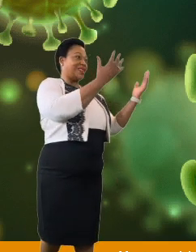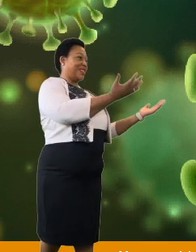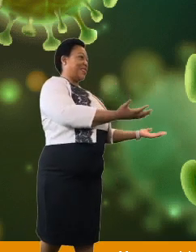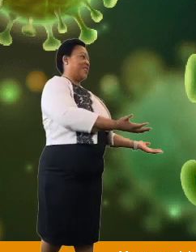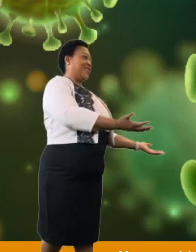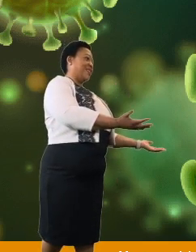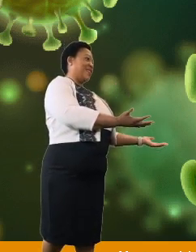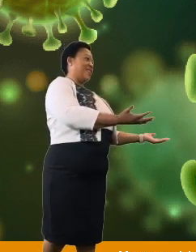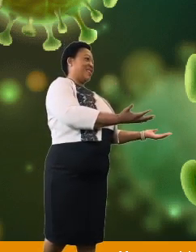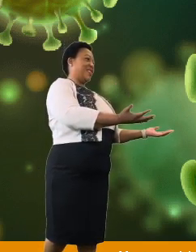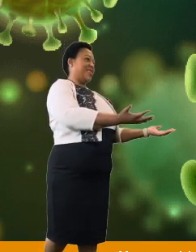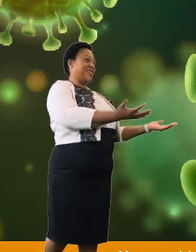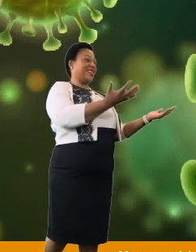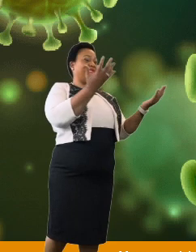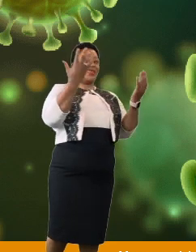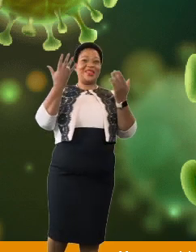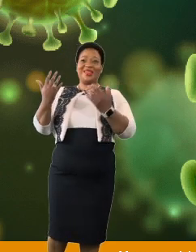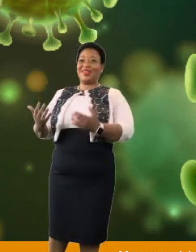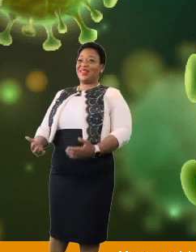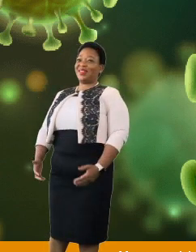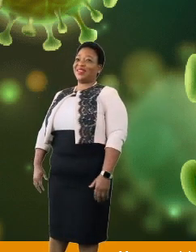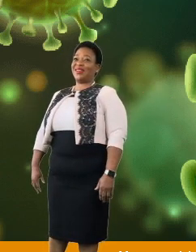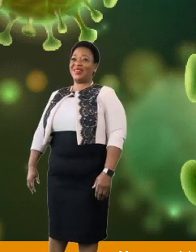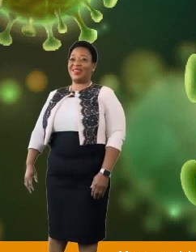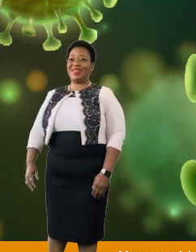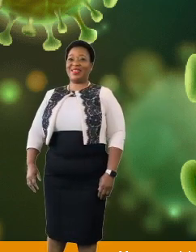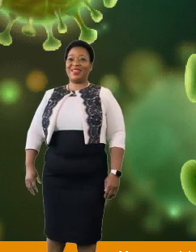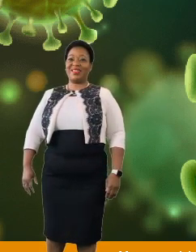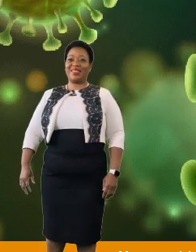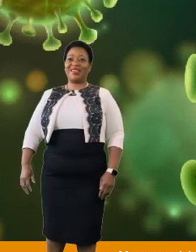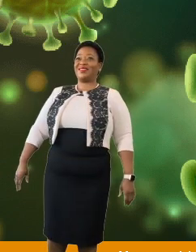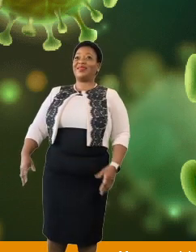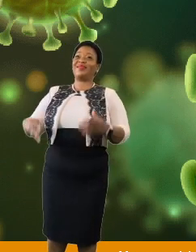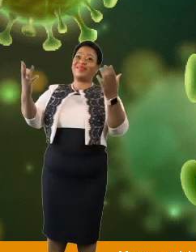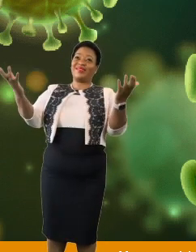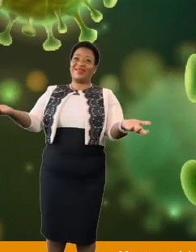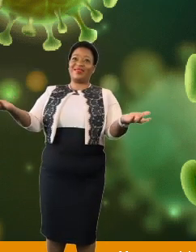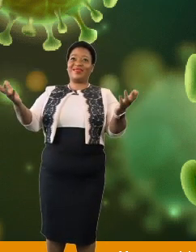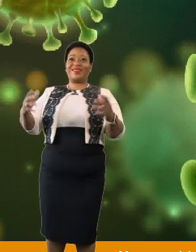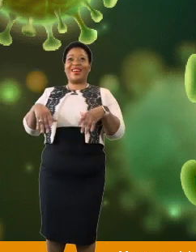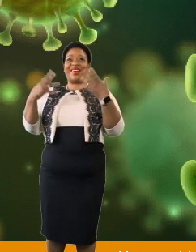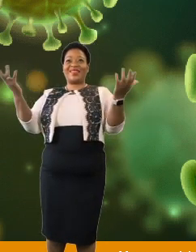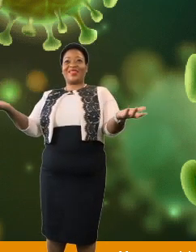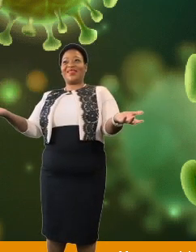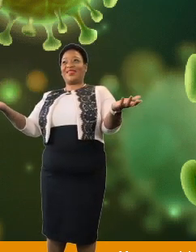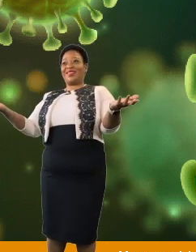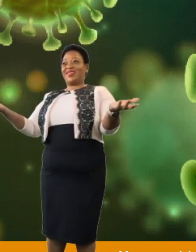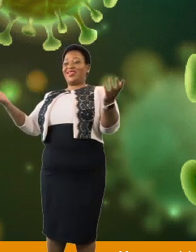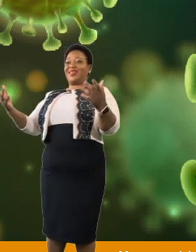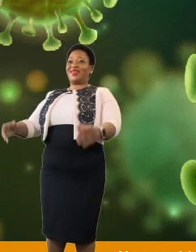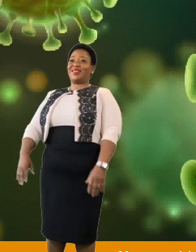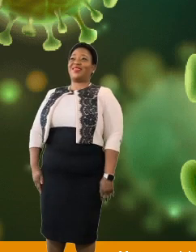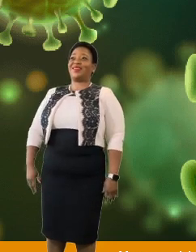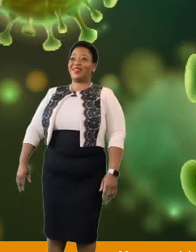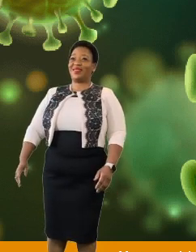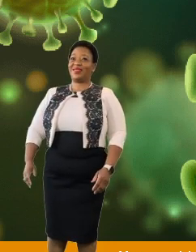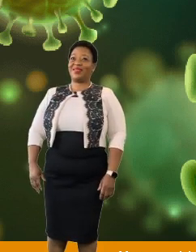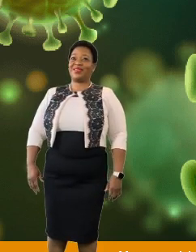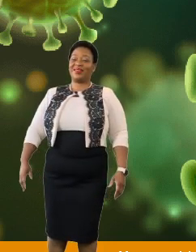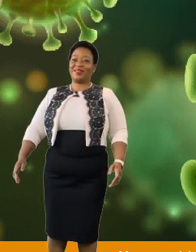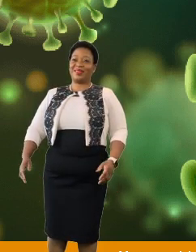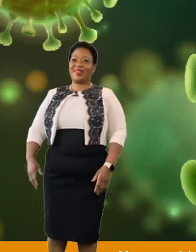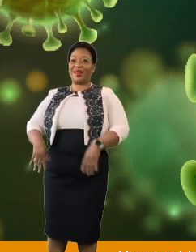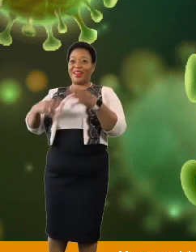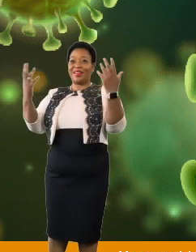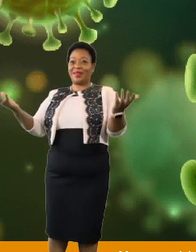really promoting human resource development, skills development, human and community development? So a project meeting, let's say, the majority or